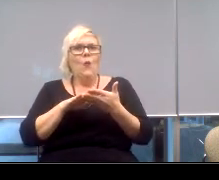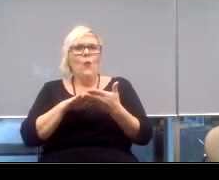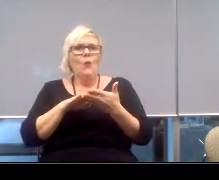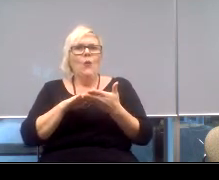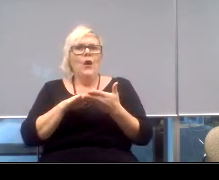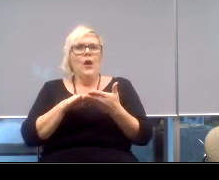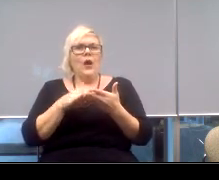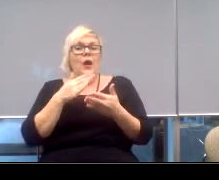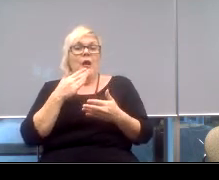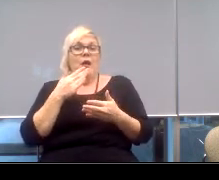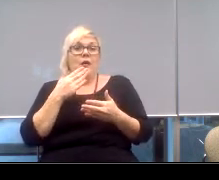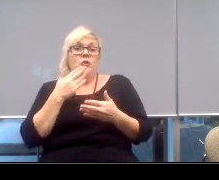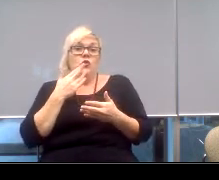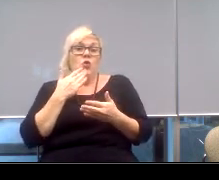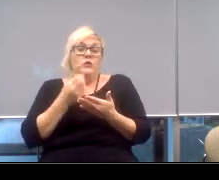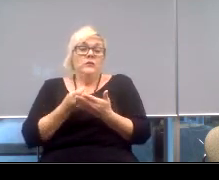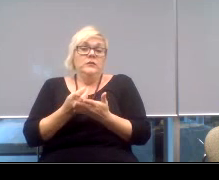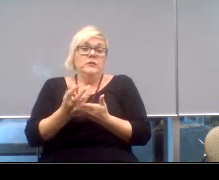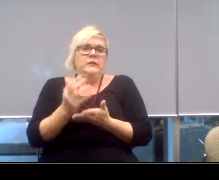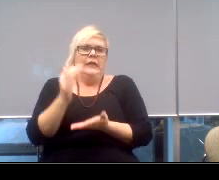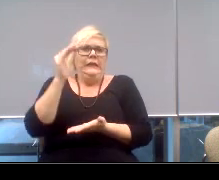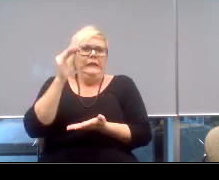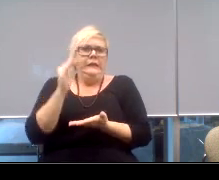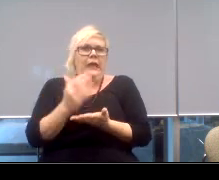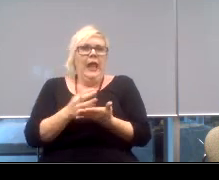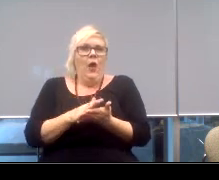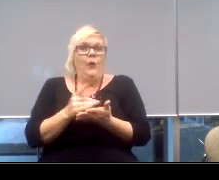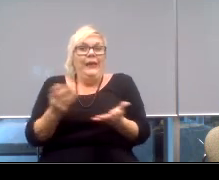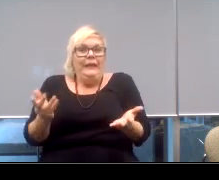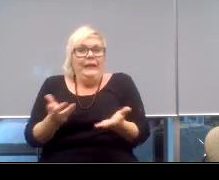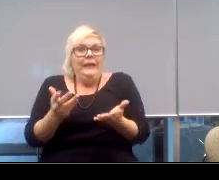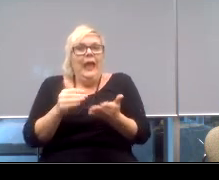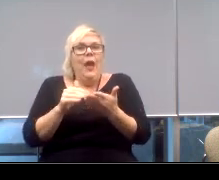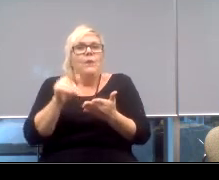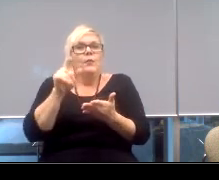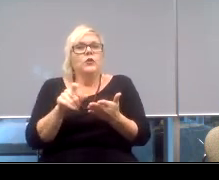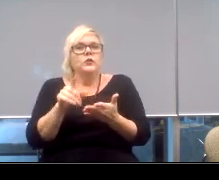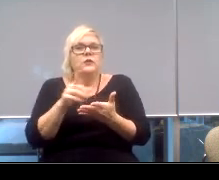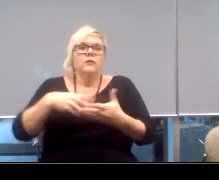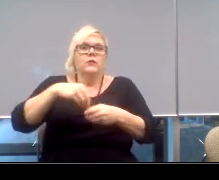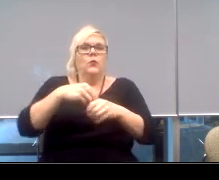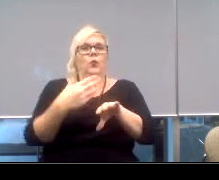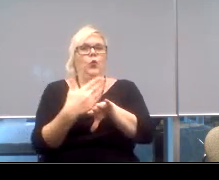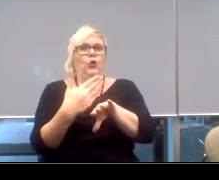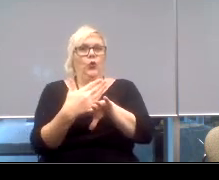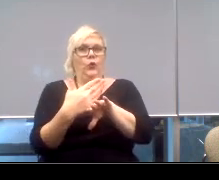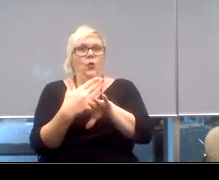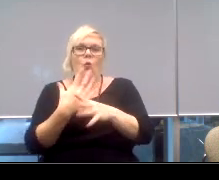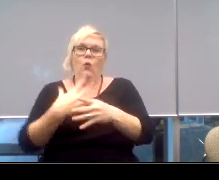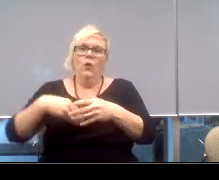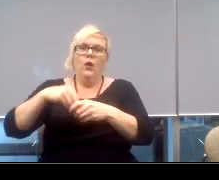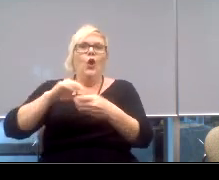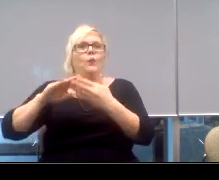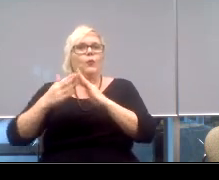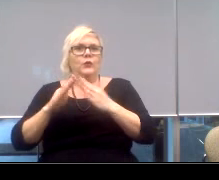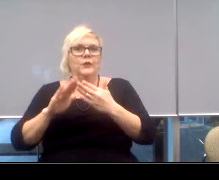increase a person's independence and their participation in the community and workforce. And I'm sure most of you watching today will be